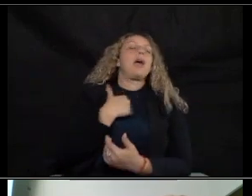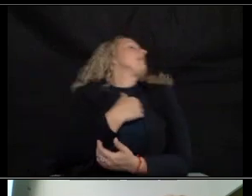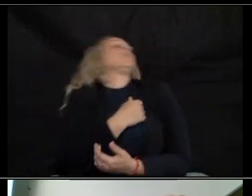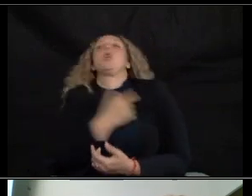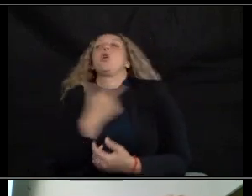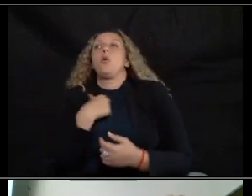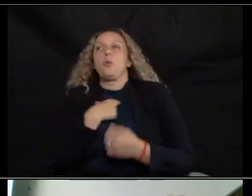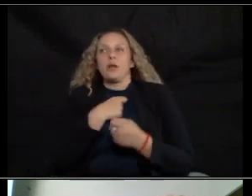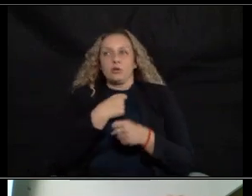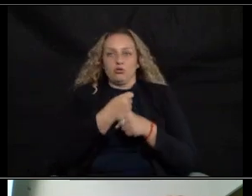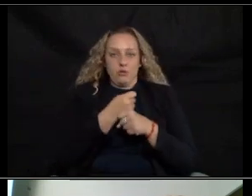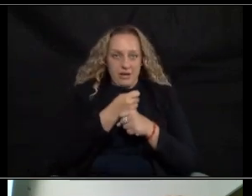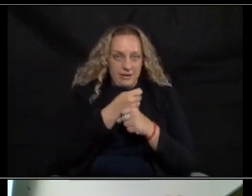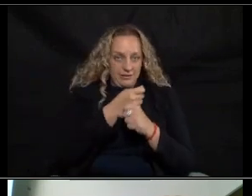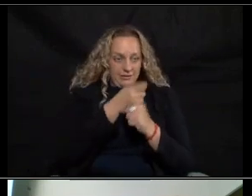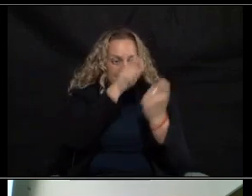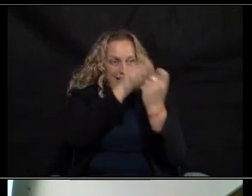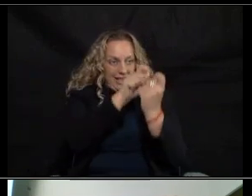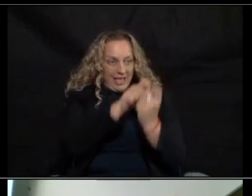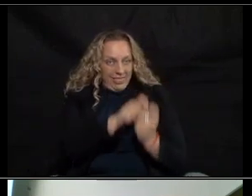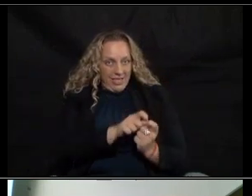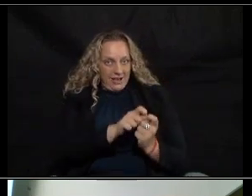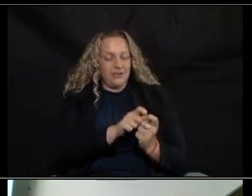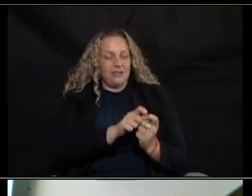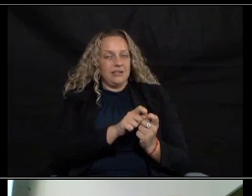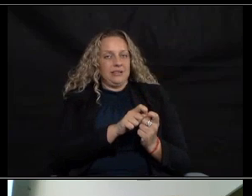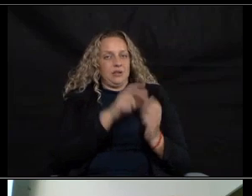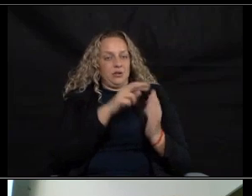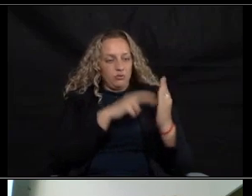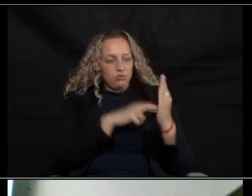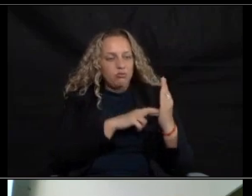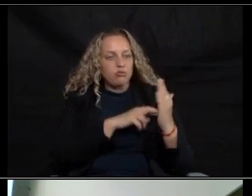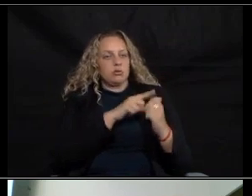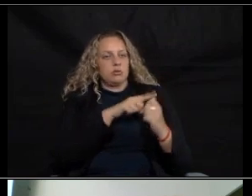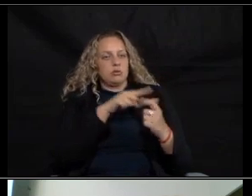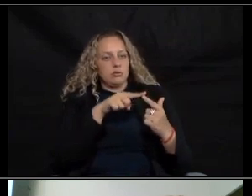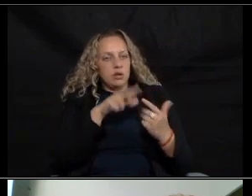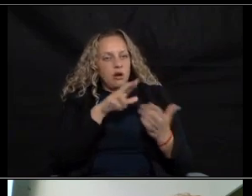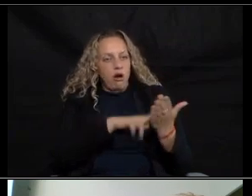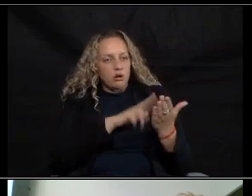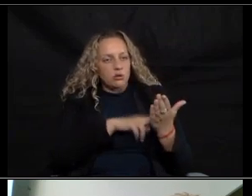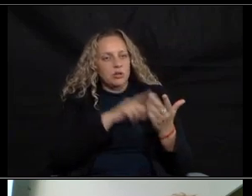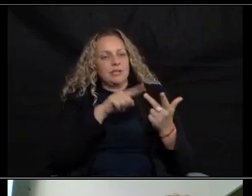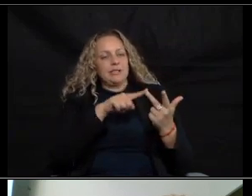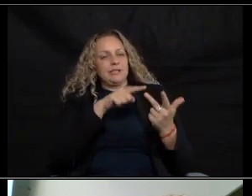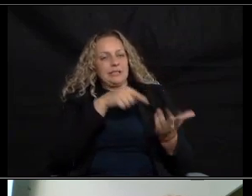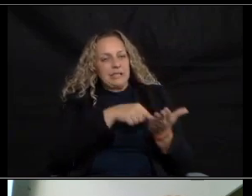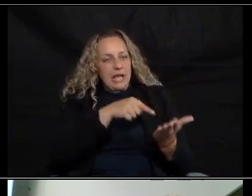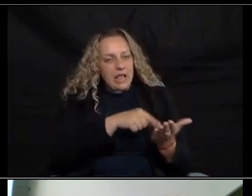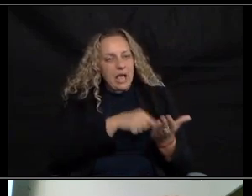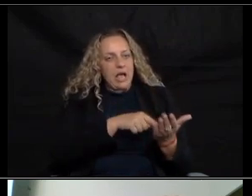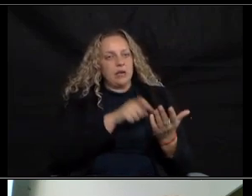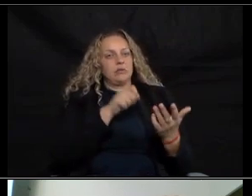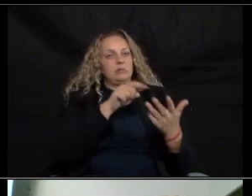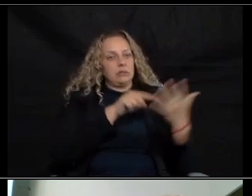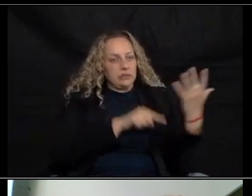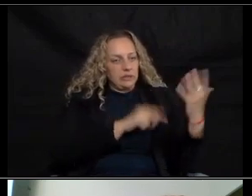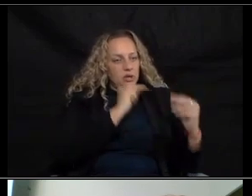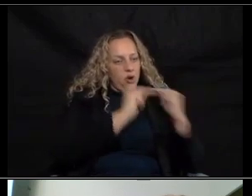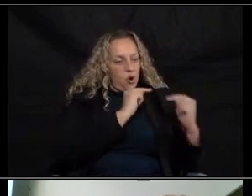create guidelines that says, this is the contract, these are the deadlines, otherwise we want the original deal,